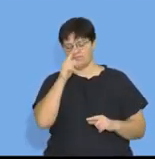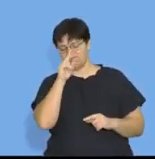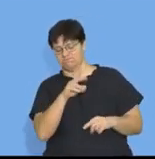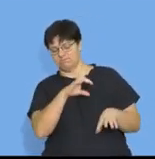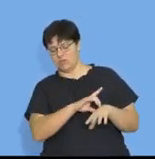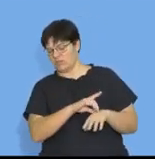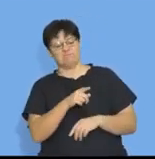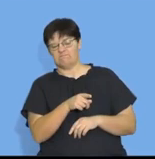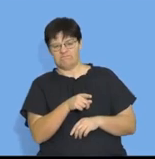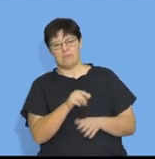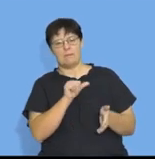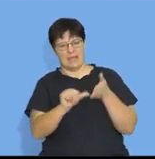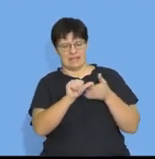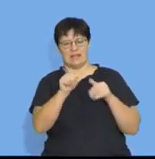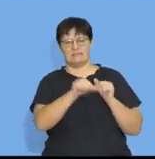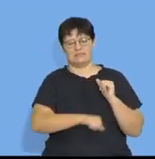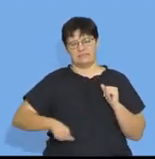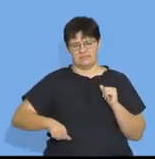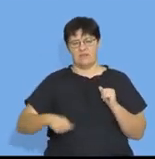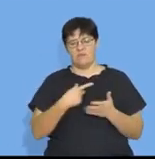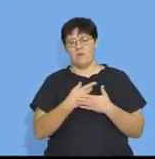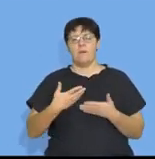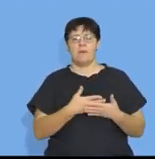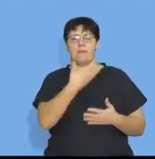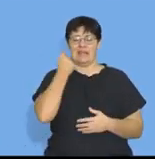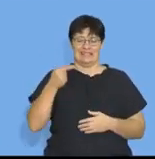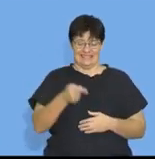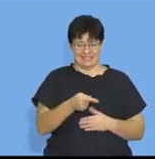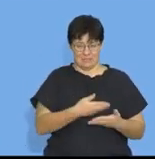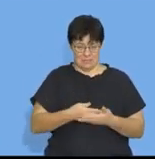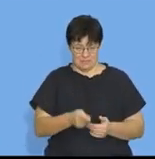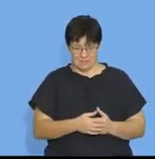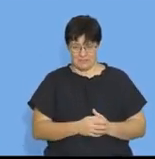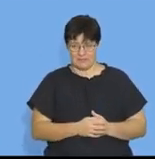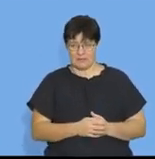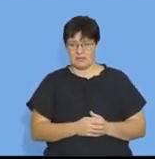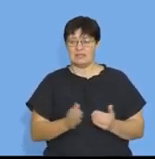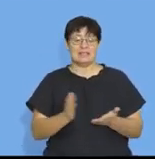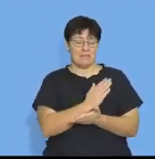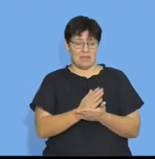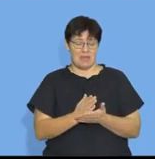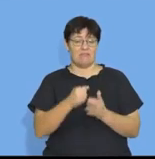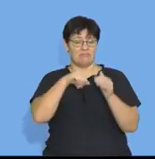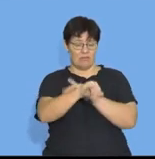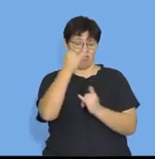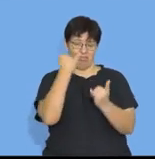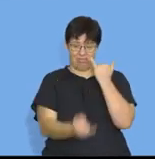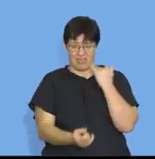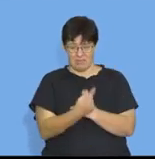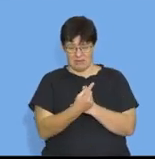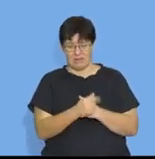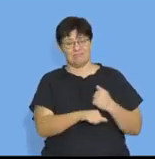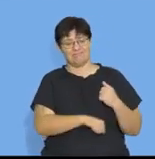will consider having a C-section in order for the baby's best interest. Sometimes there are birth defects where